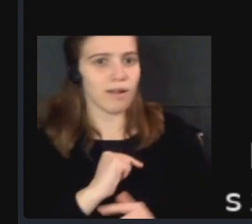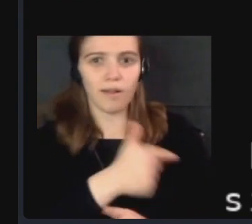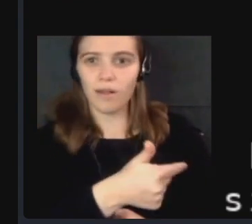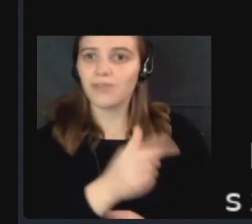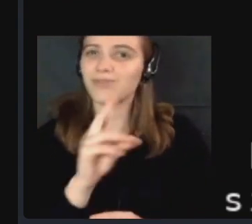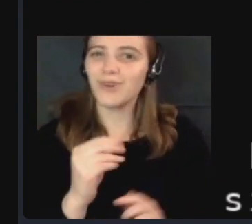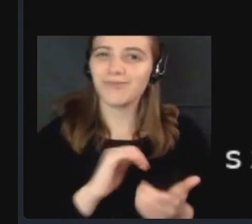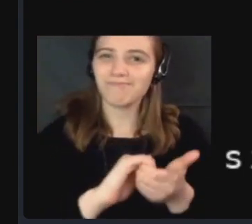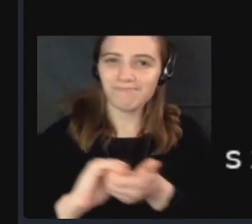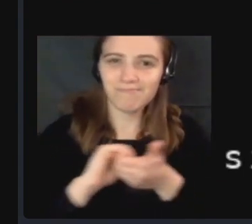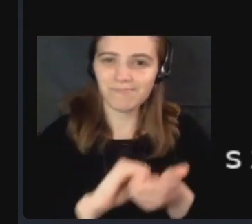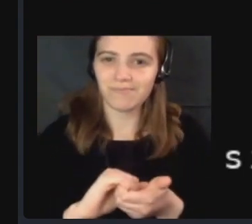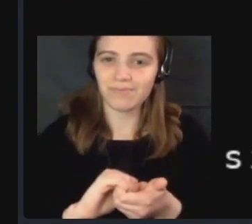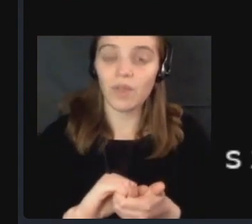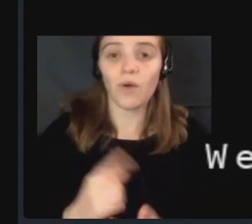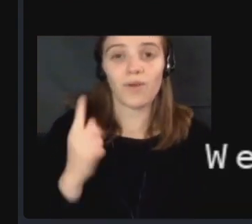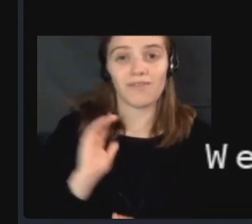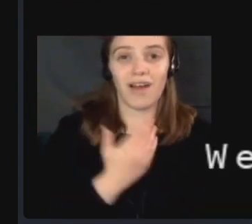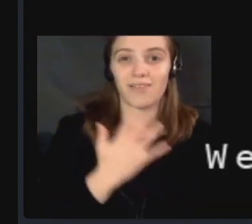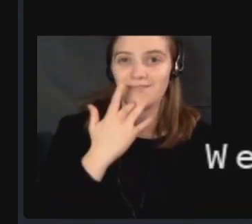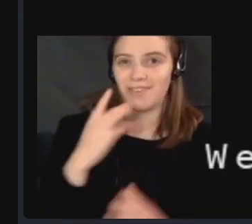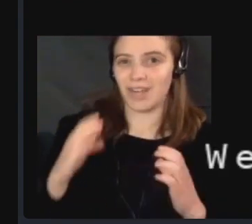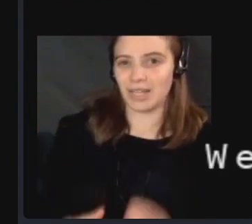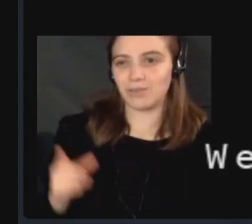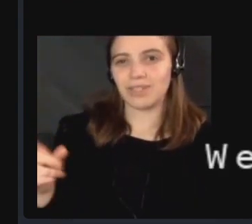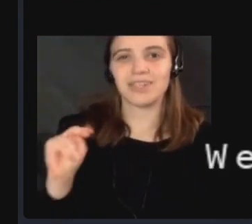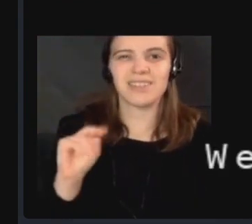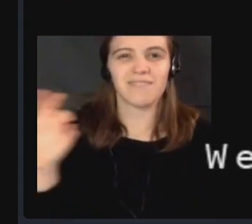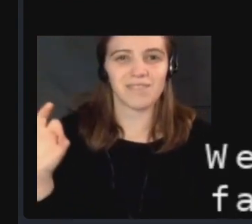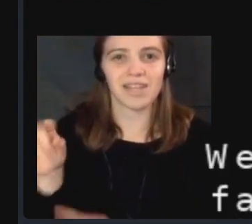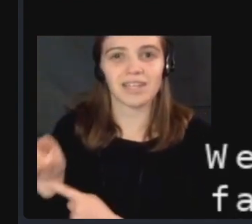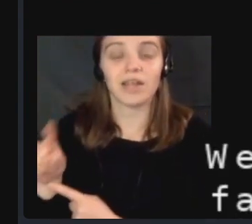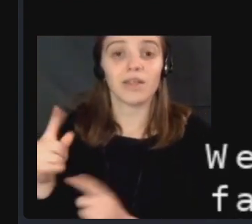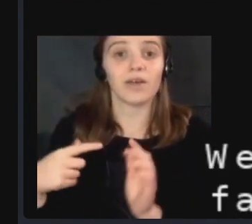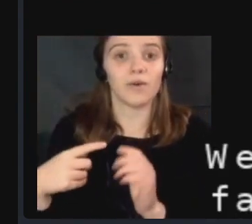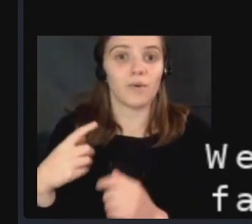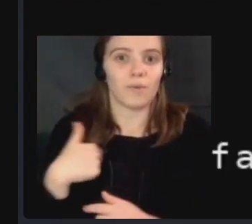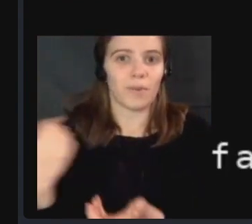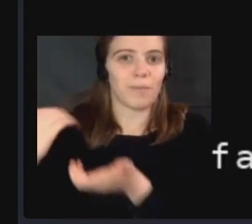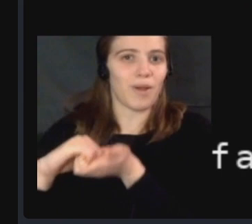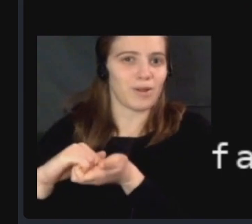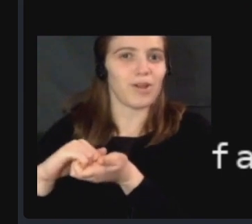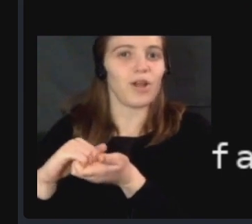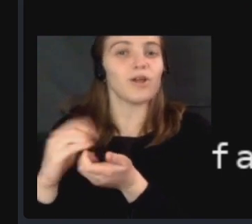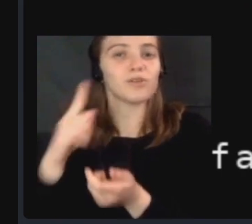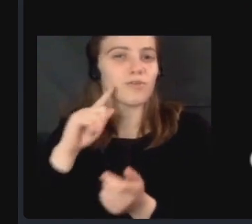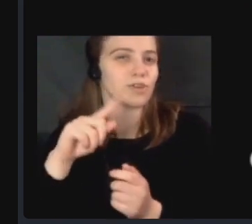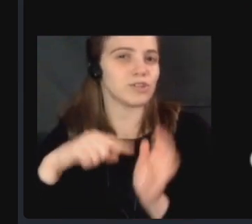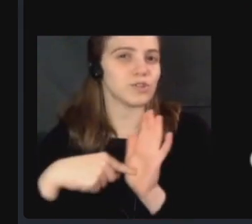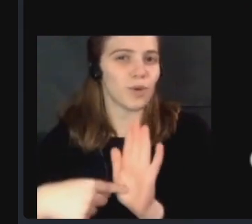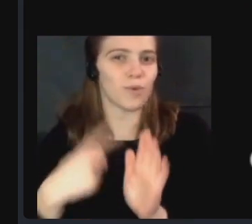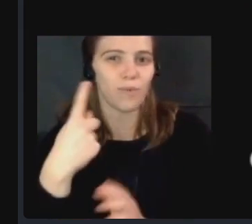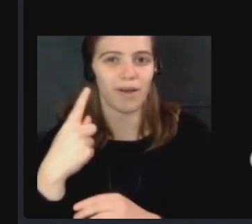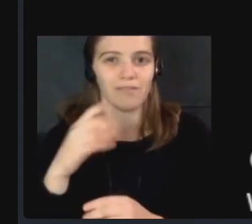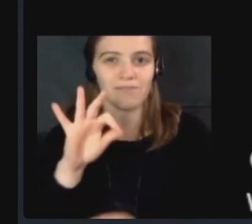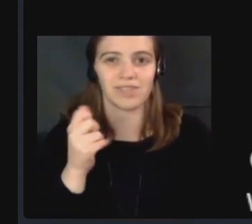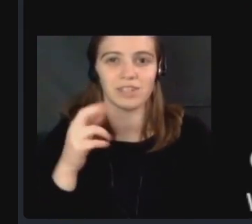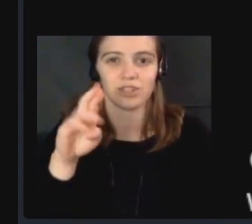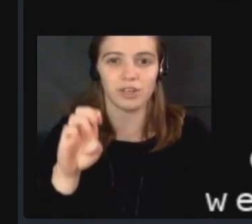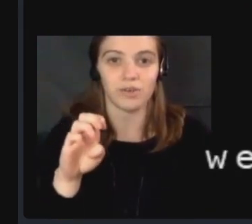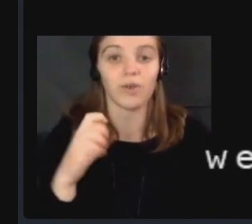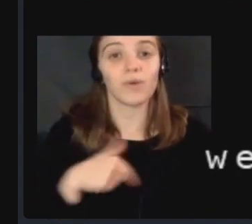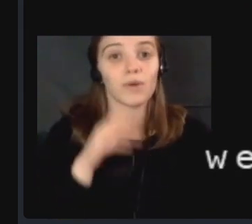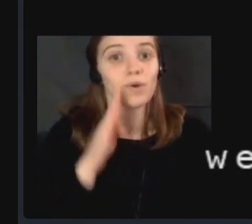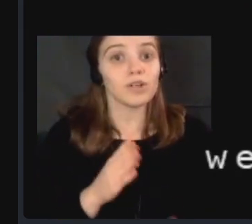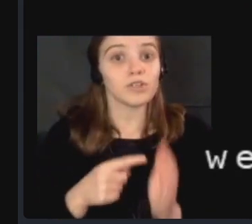favorite customers, Netflix, to demo these new features. And we're going to show them all to you through the Hawkins Design